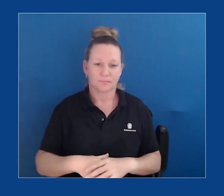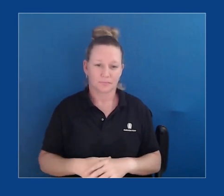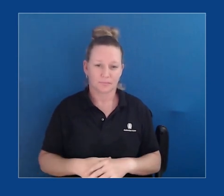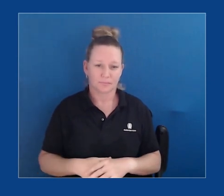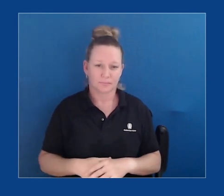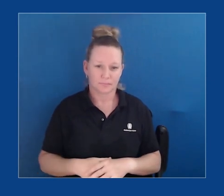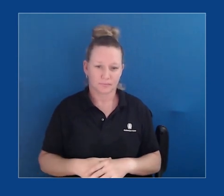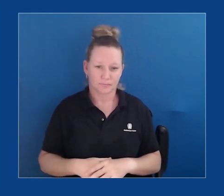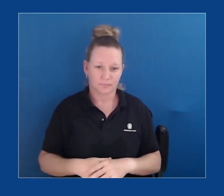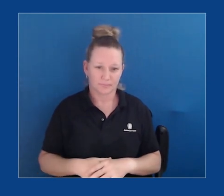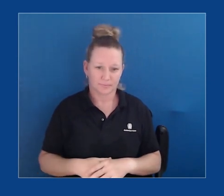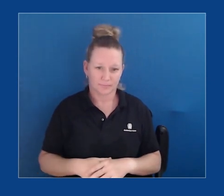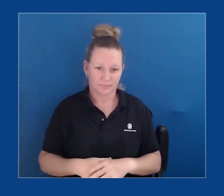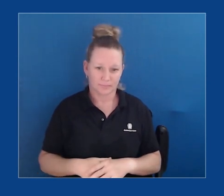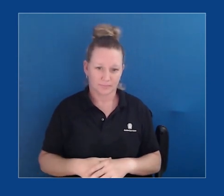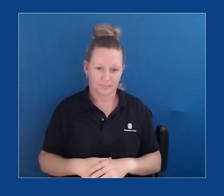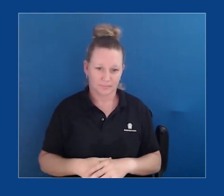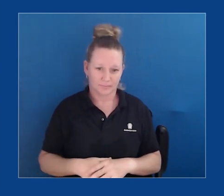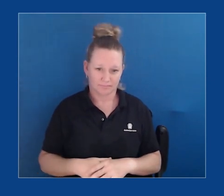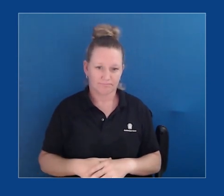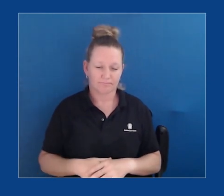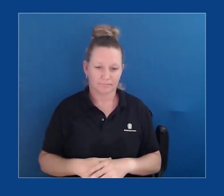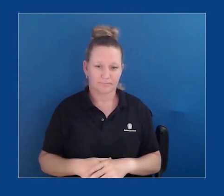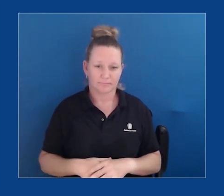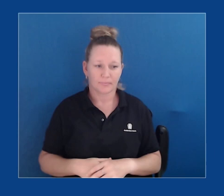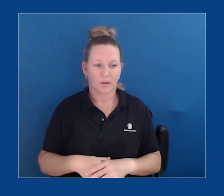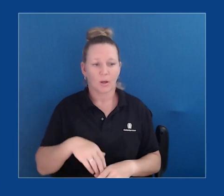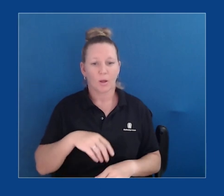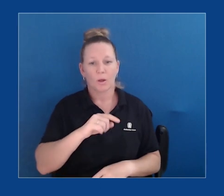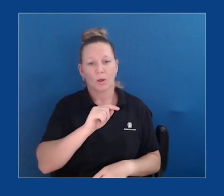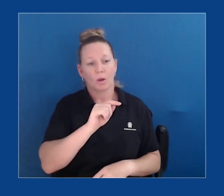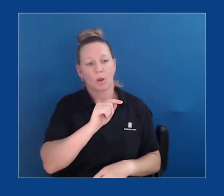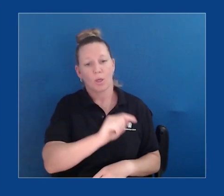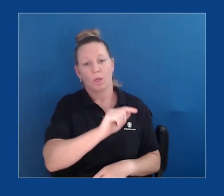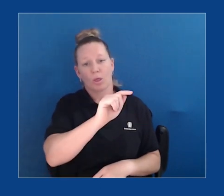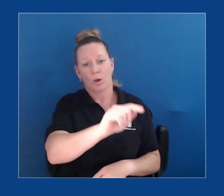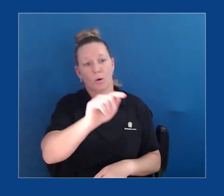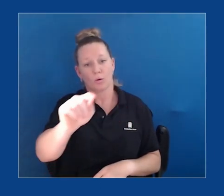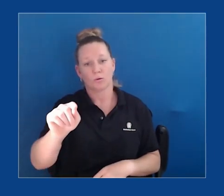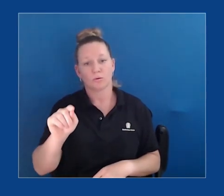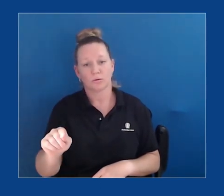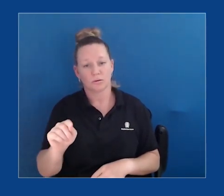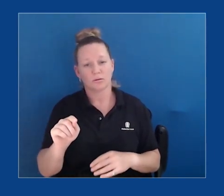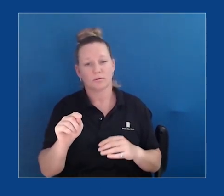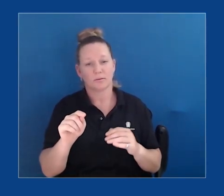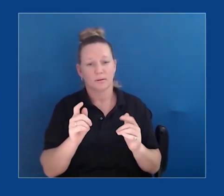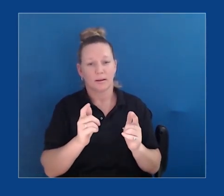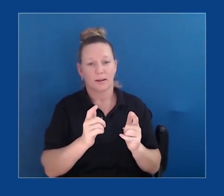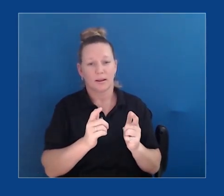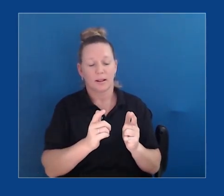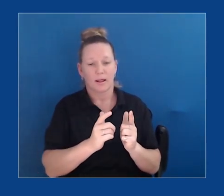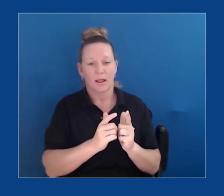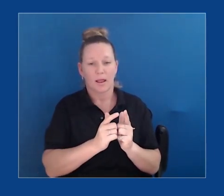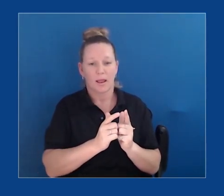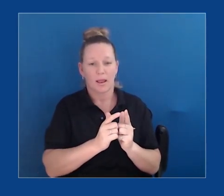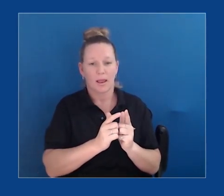So these languages are the academic language is in